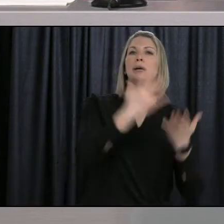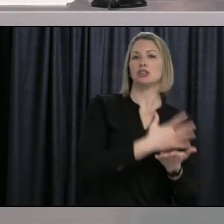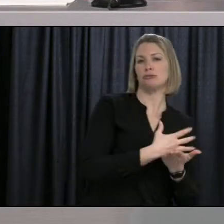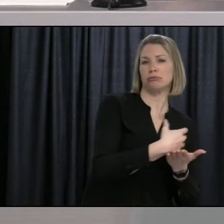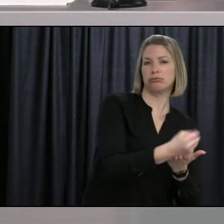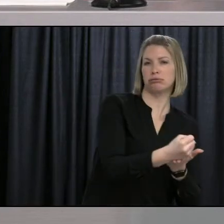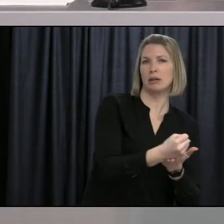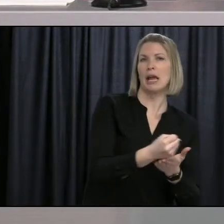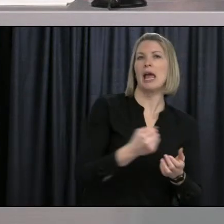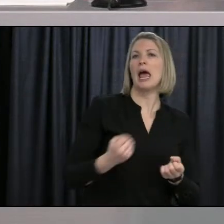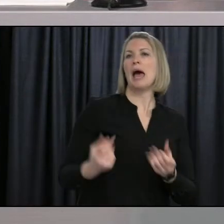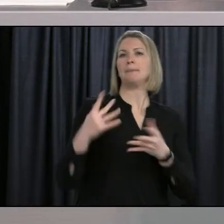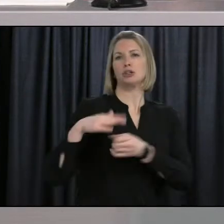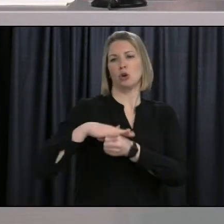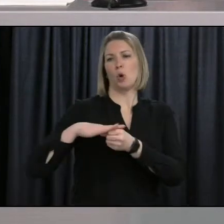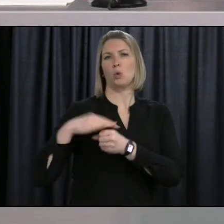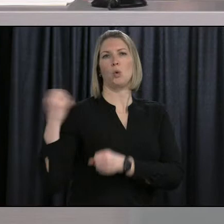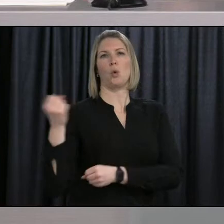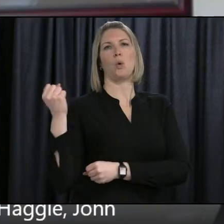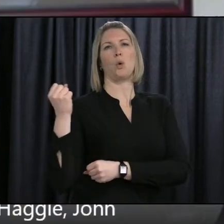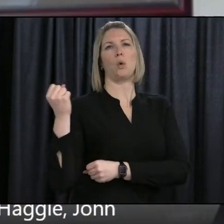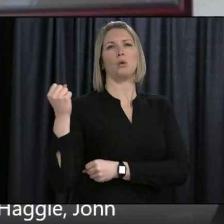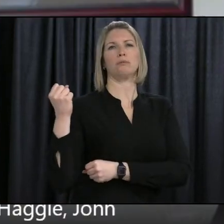Minister, that's a question. From the